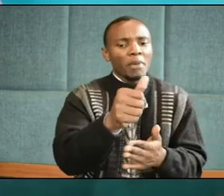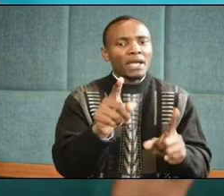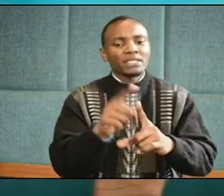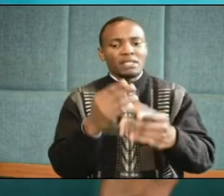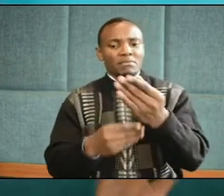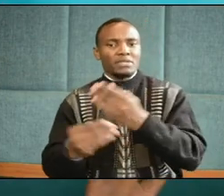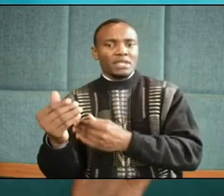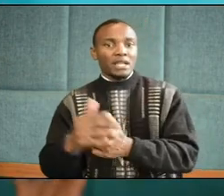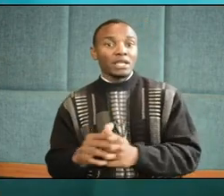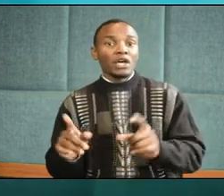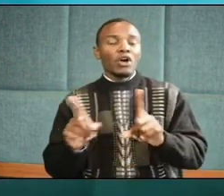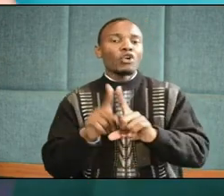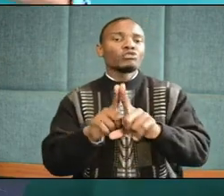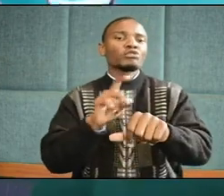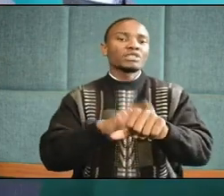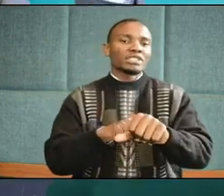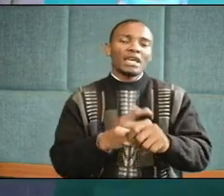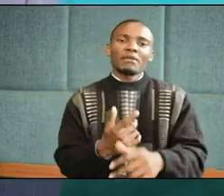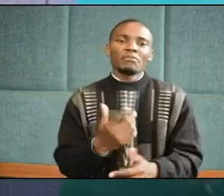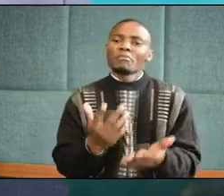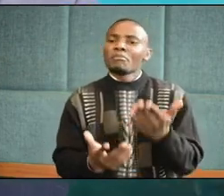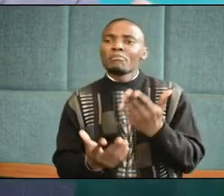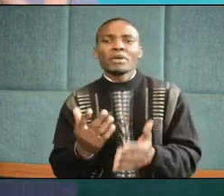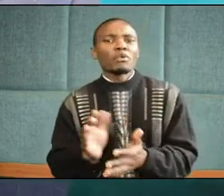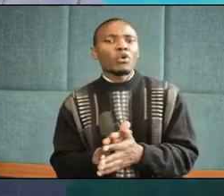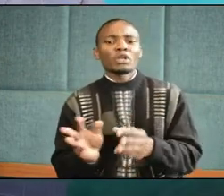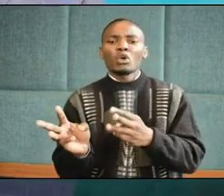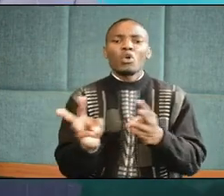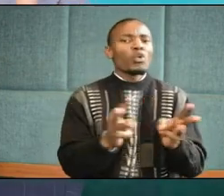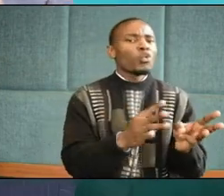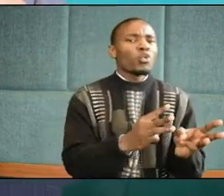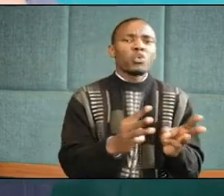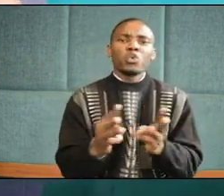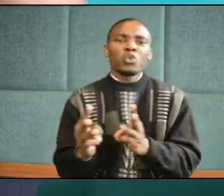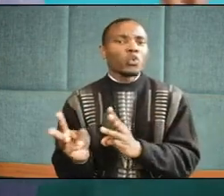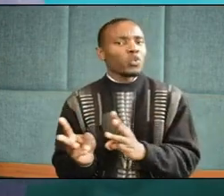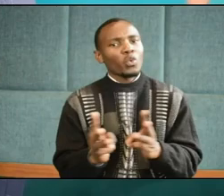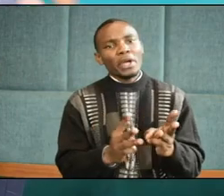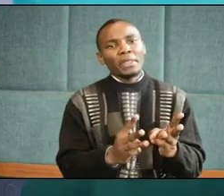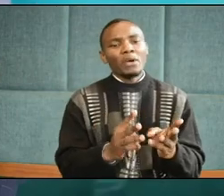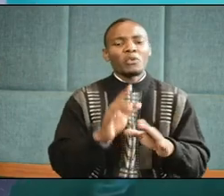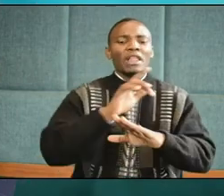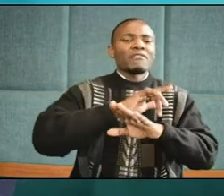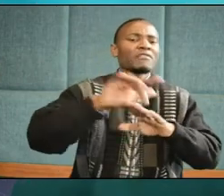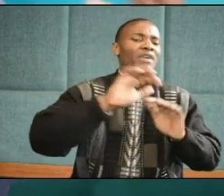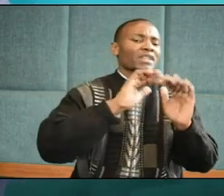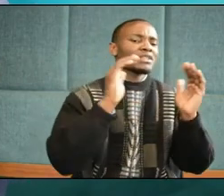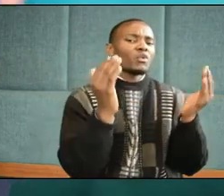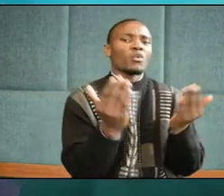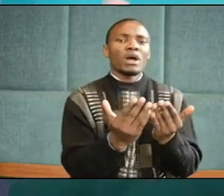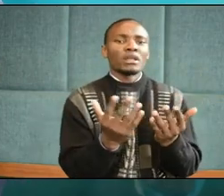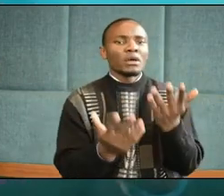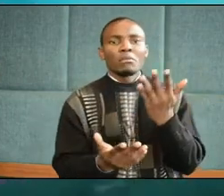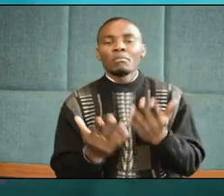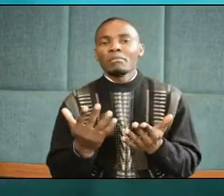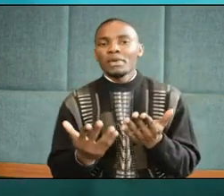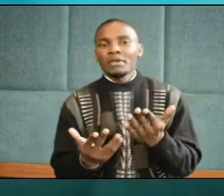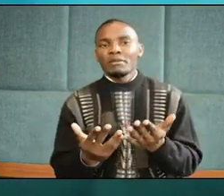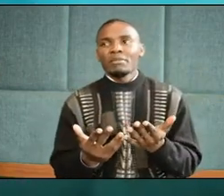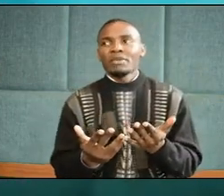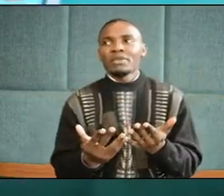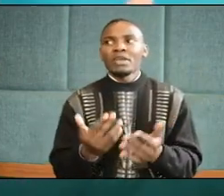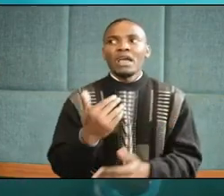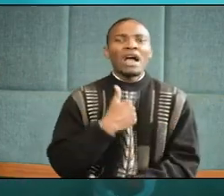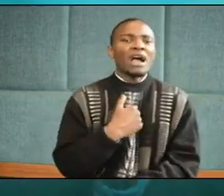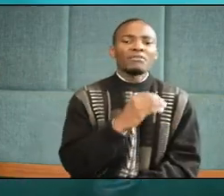Even when maybe the climate disaster will affect the world to a level whereby there